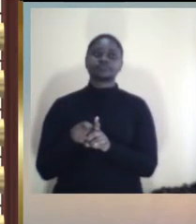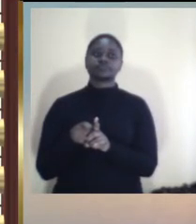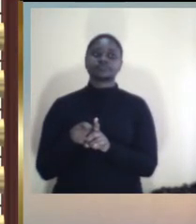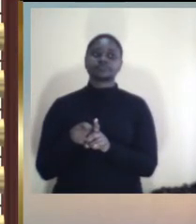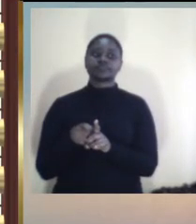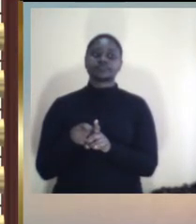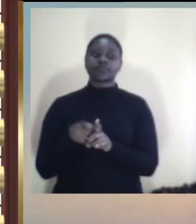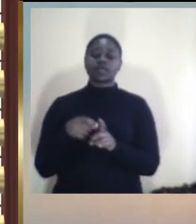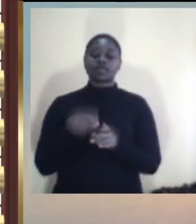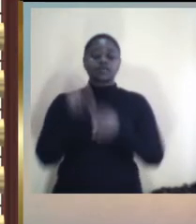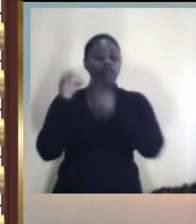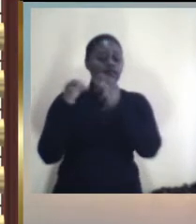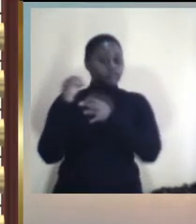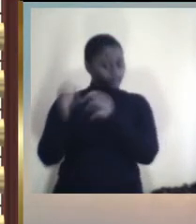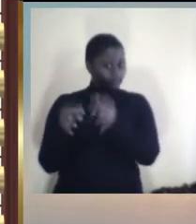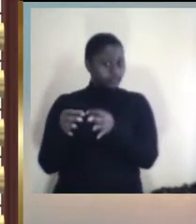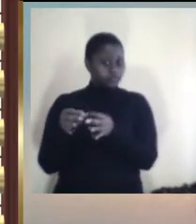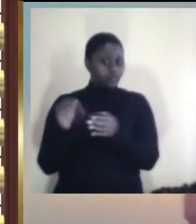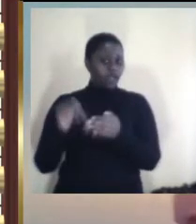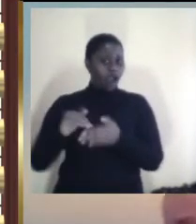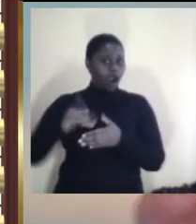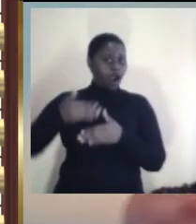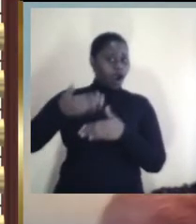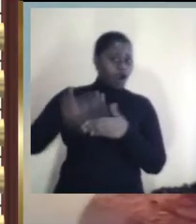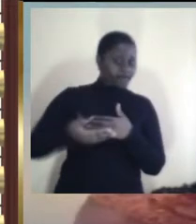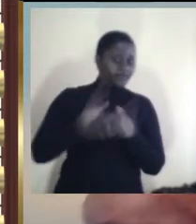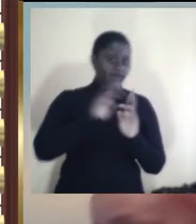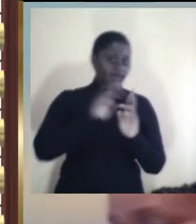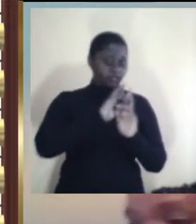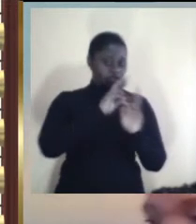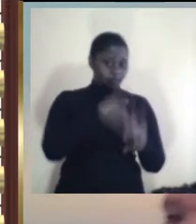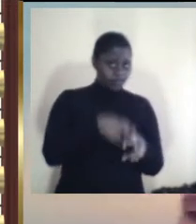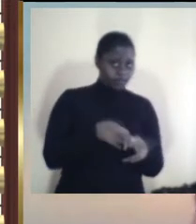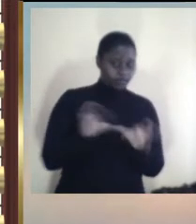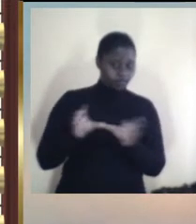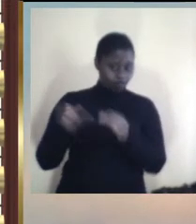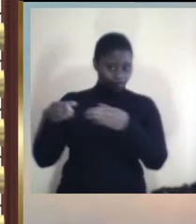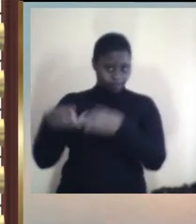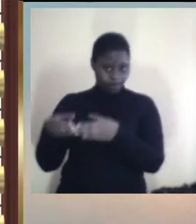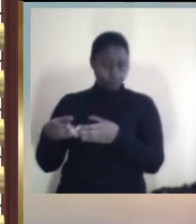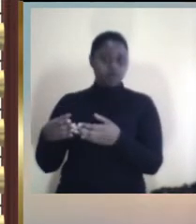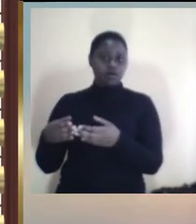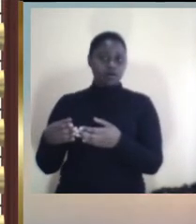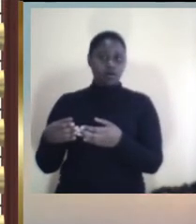As I indicated, after the report of the committee by the Chairperson,